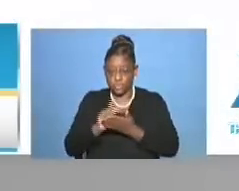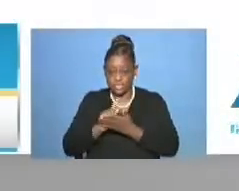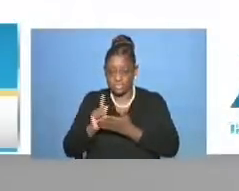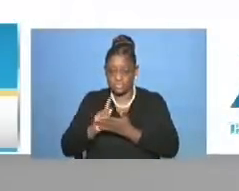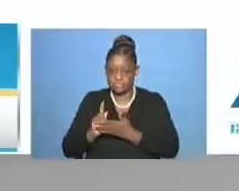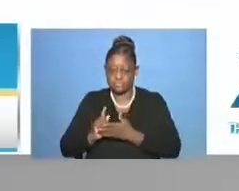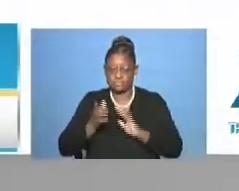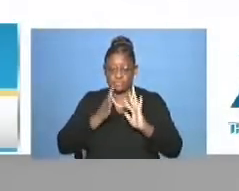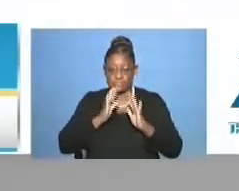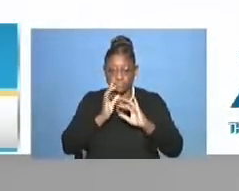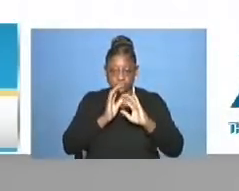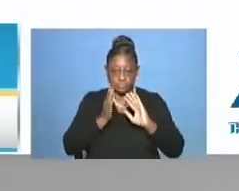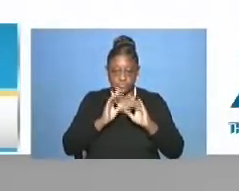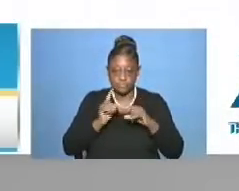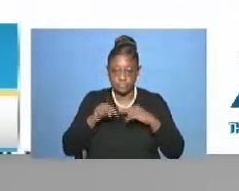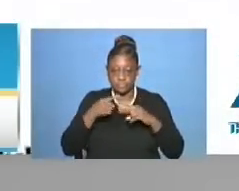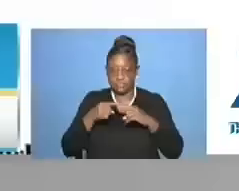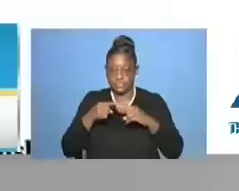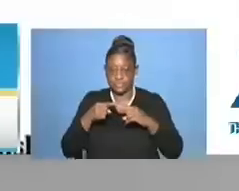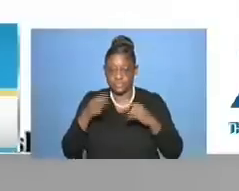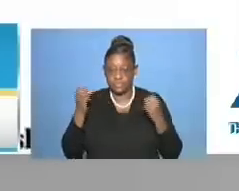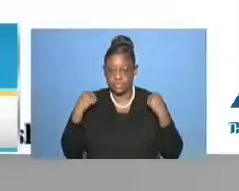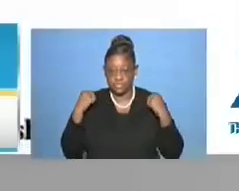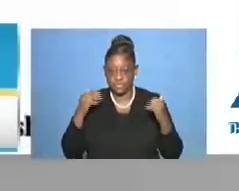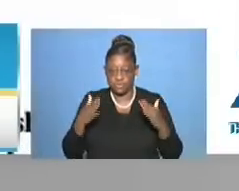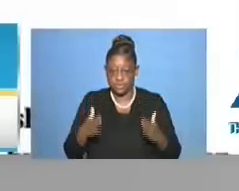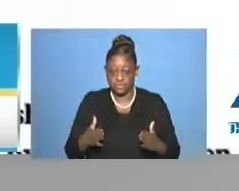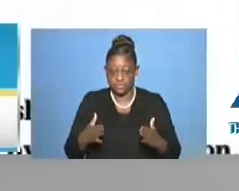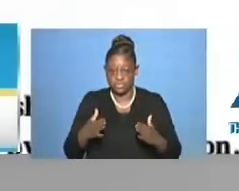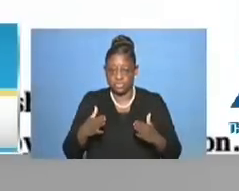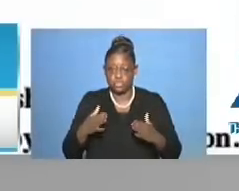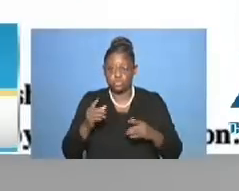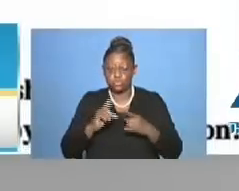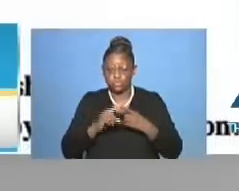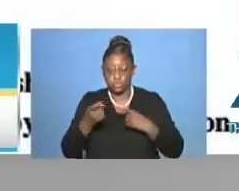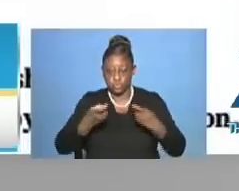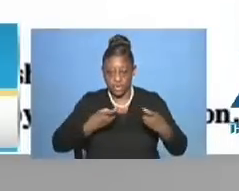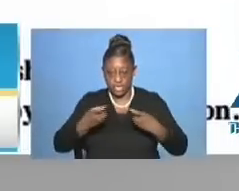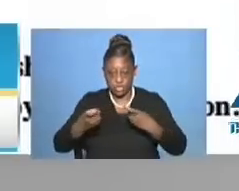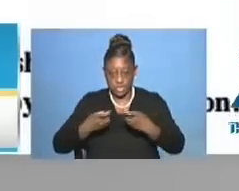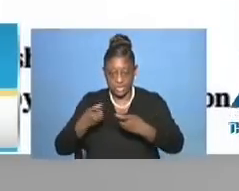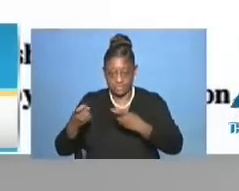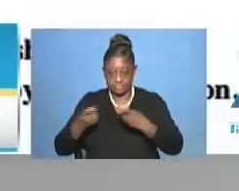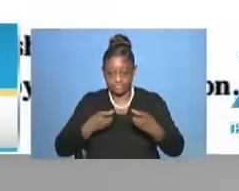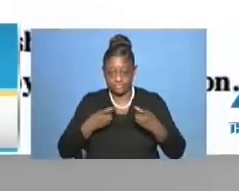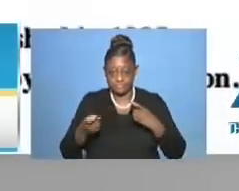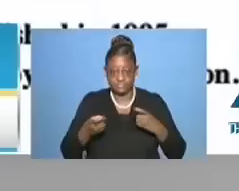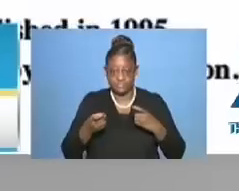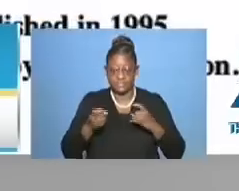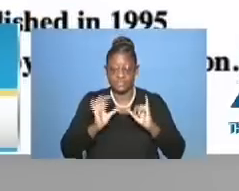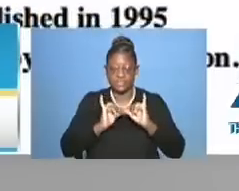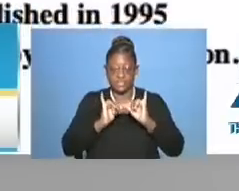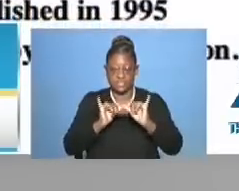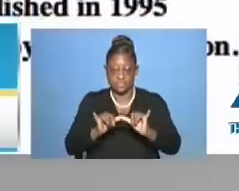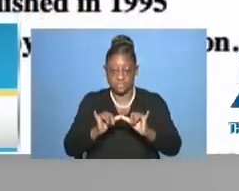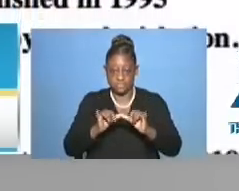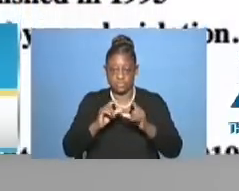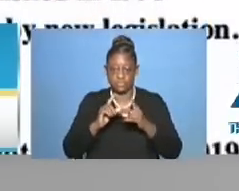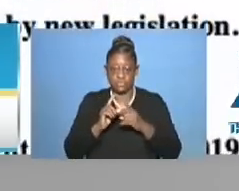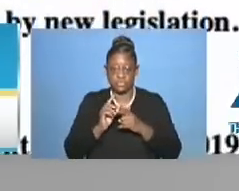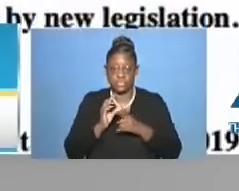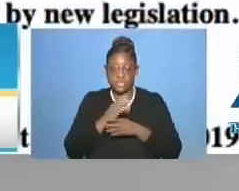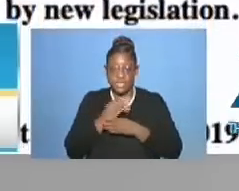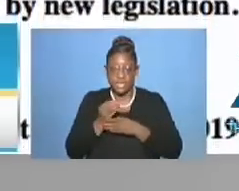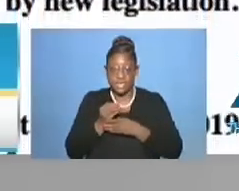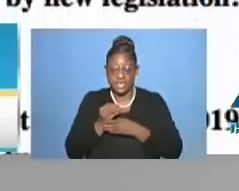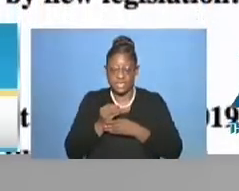other supervisory authorities on a regulator-to-regulator basis. As the probe continues, the Commission promises